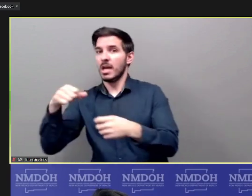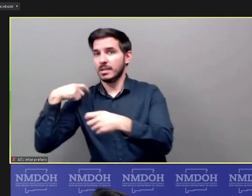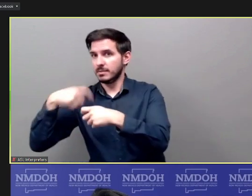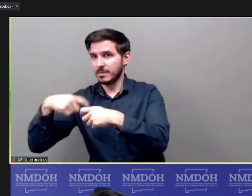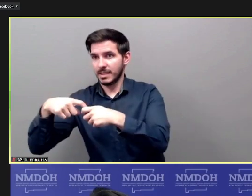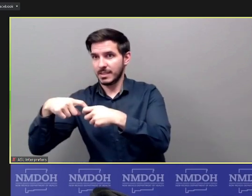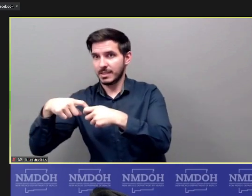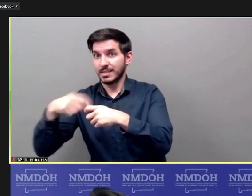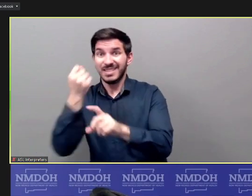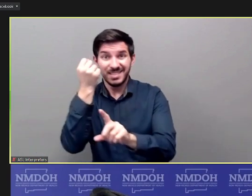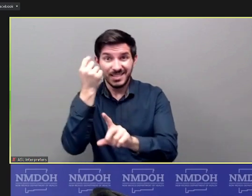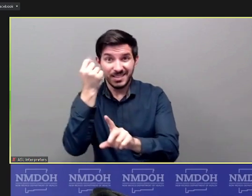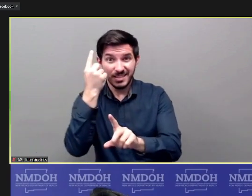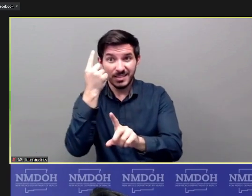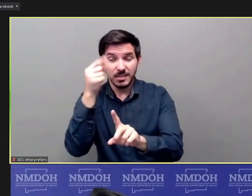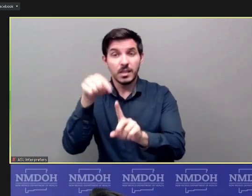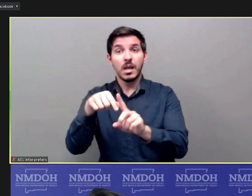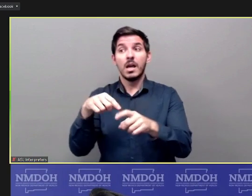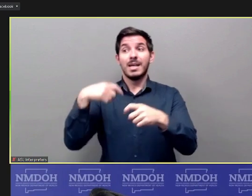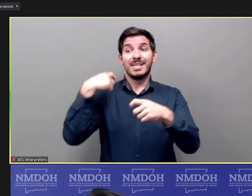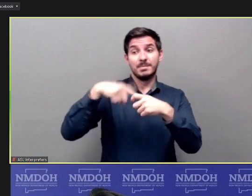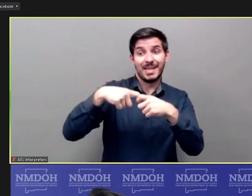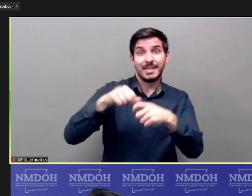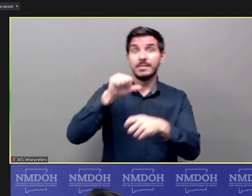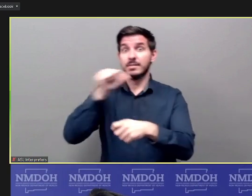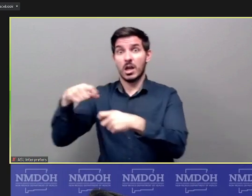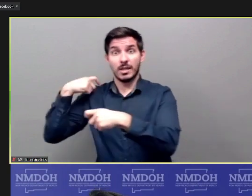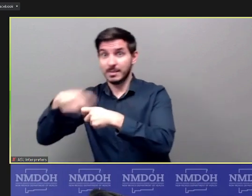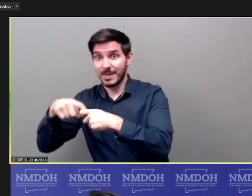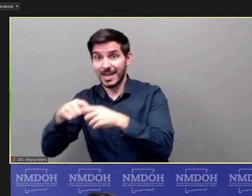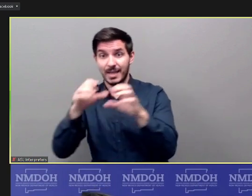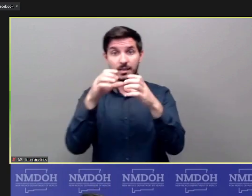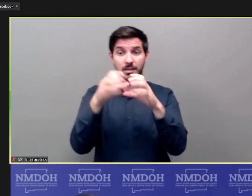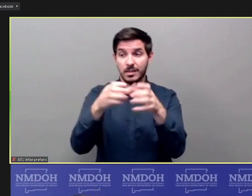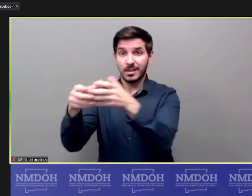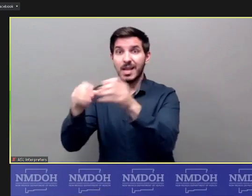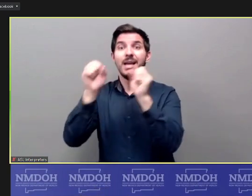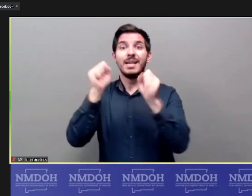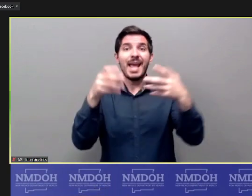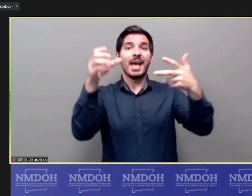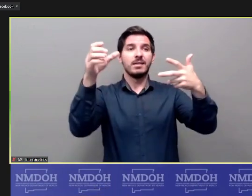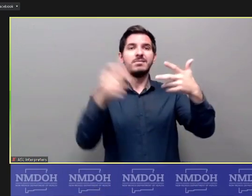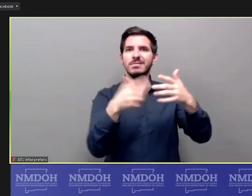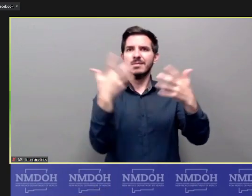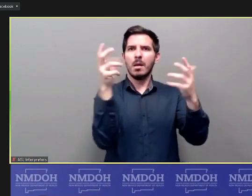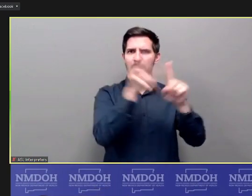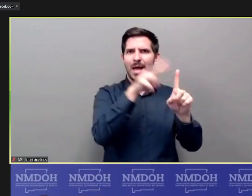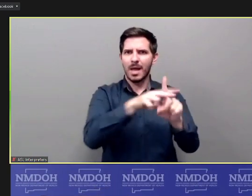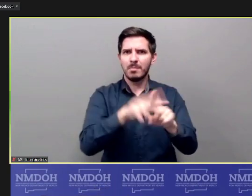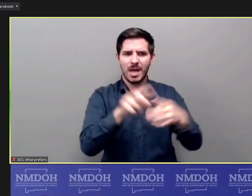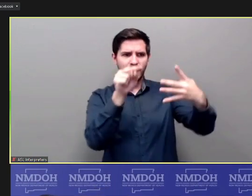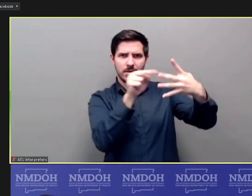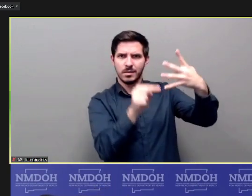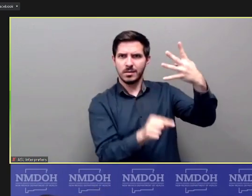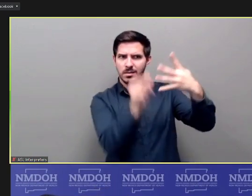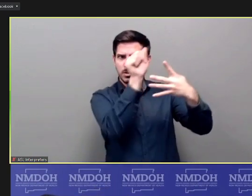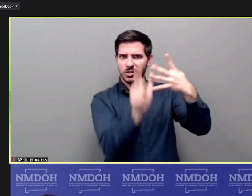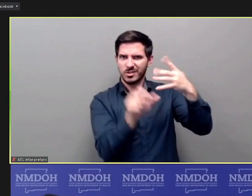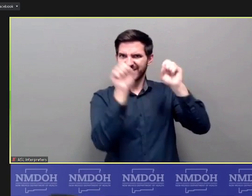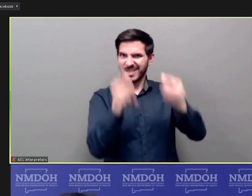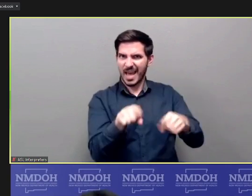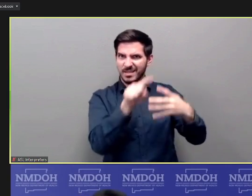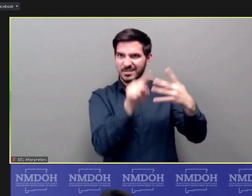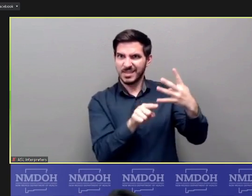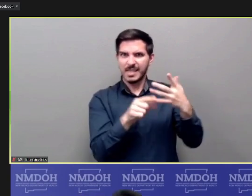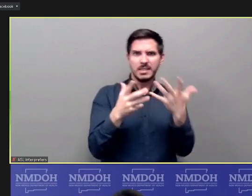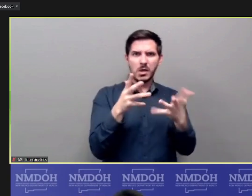Hispanic, non-Hispanic can be a subset of other racial groups as well. And so I think we report both.